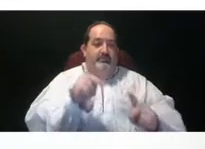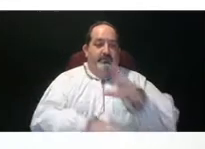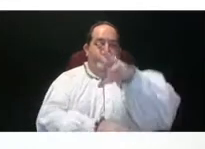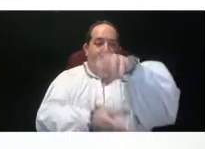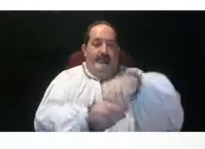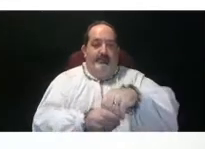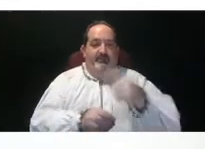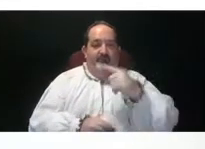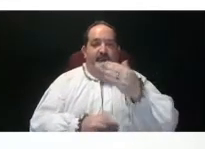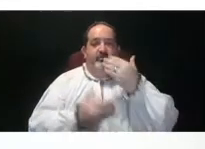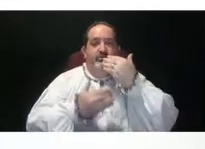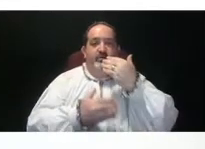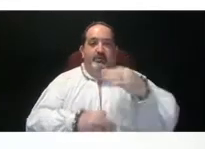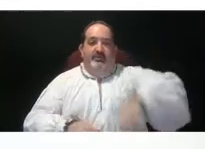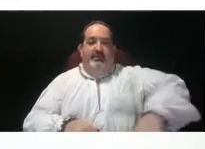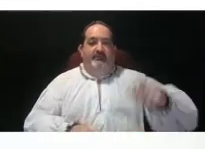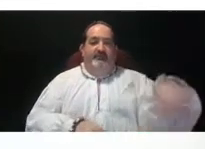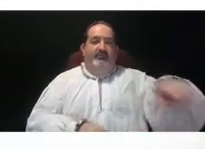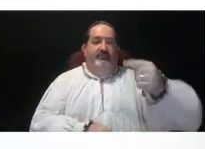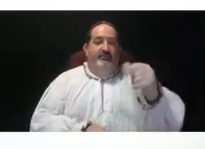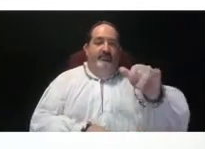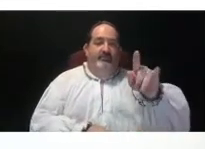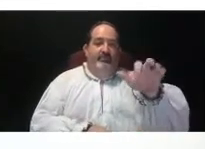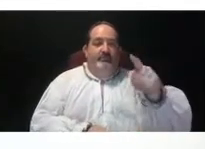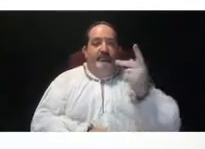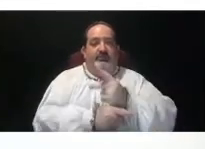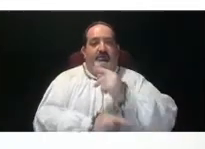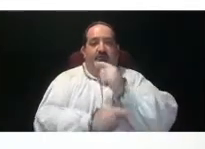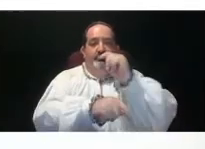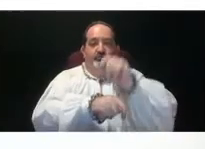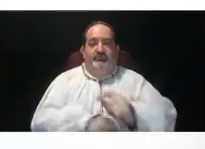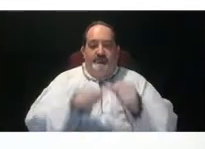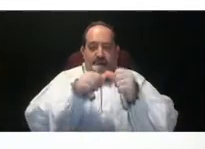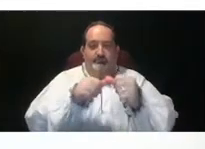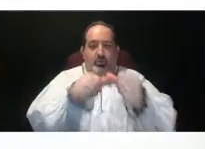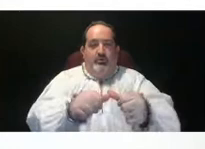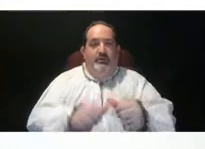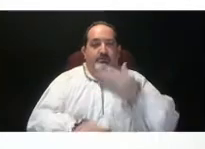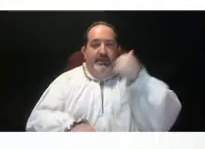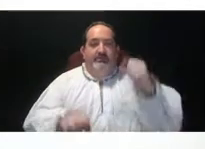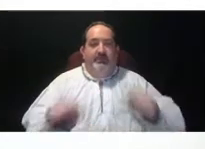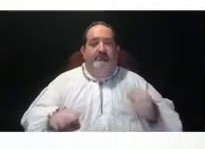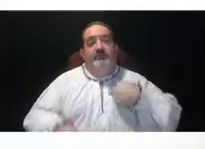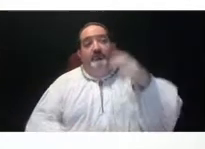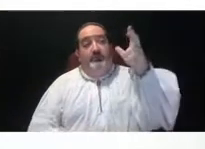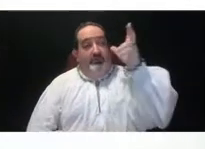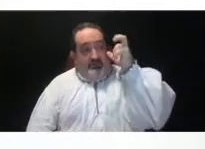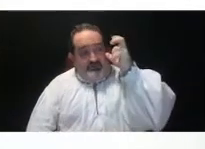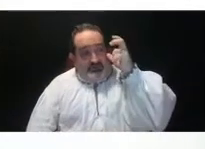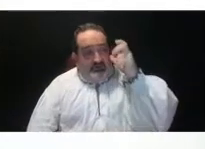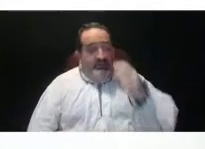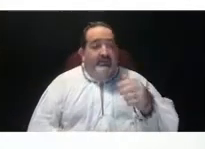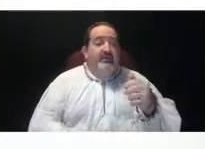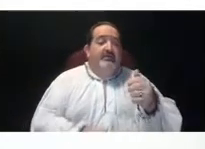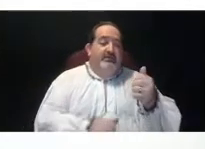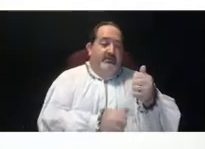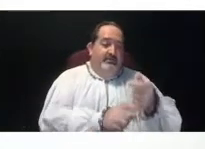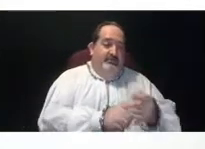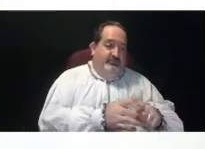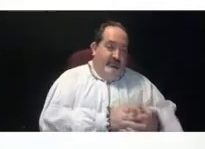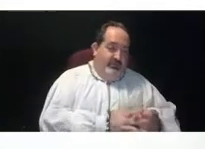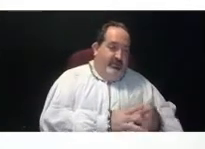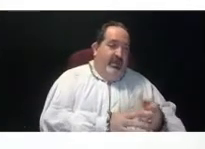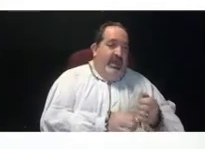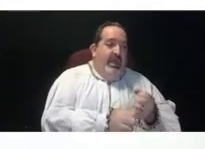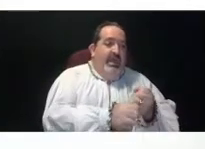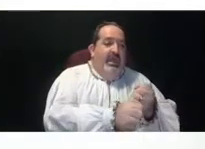whole of Gyldenholt, to keep traditions alive the best we can, to listen from anniversary to anniversary,